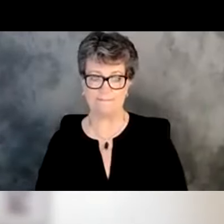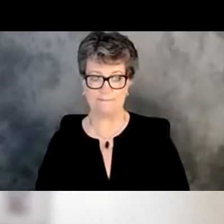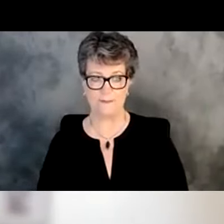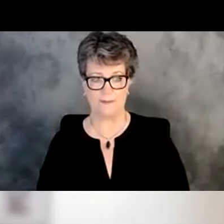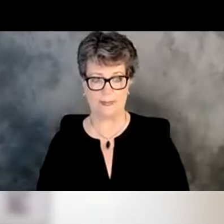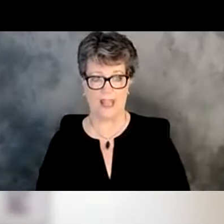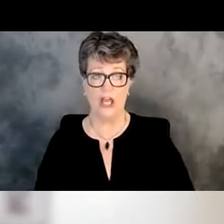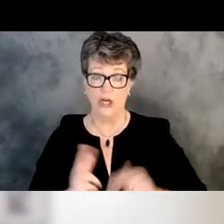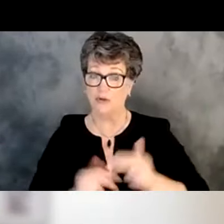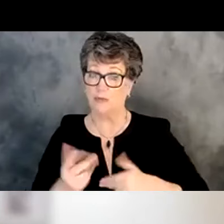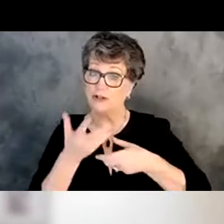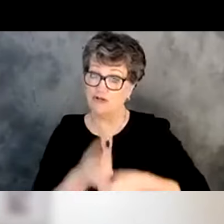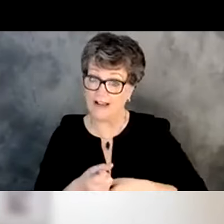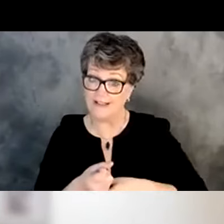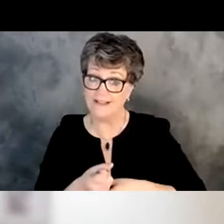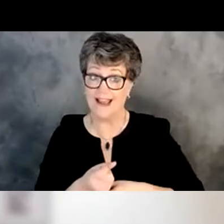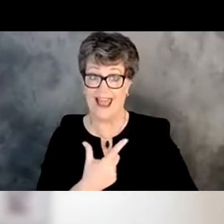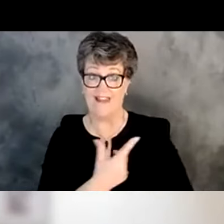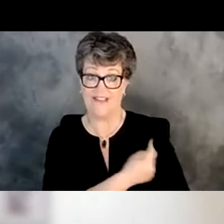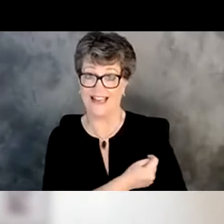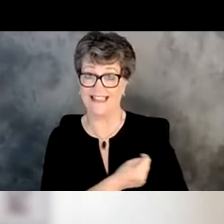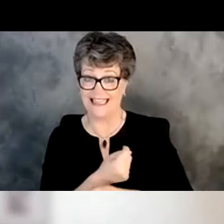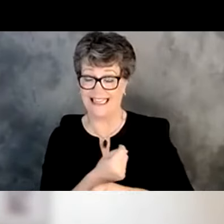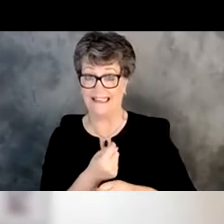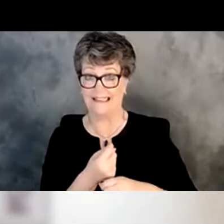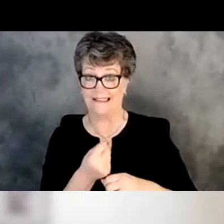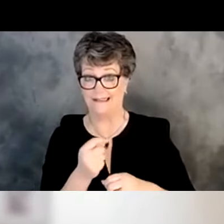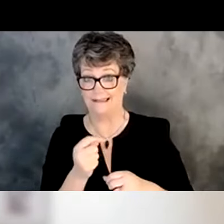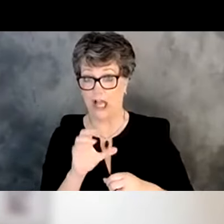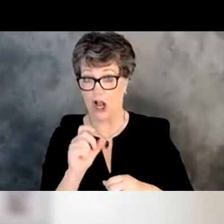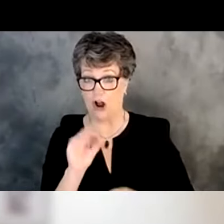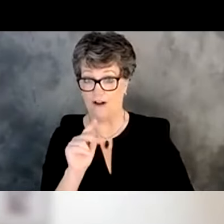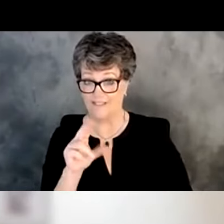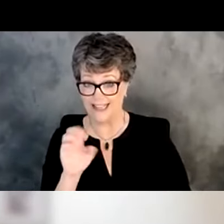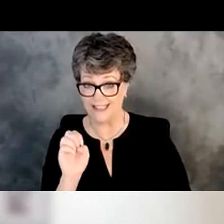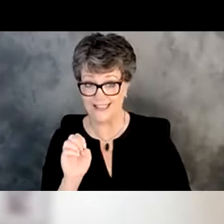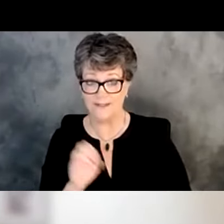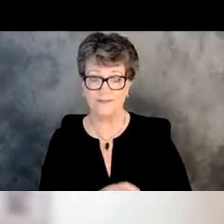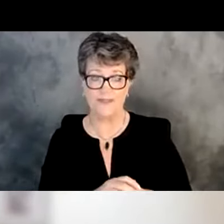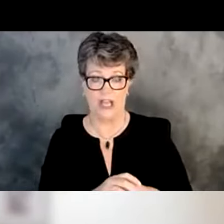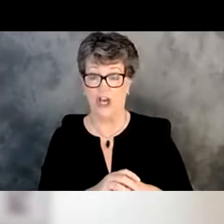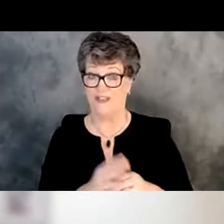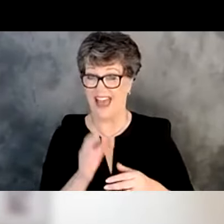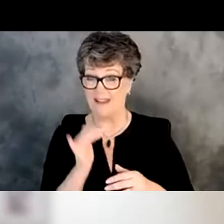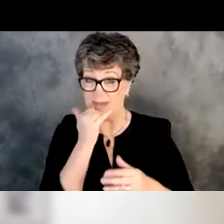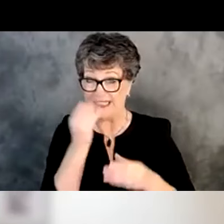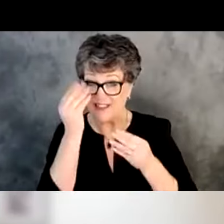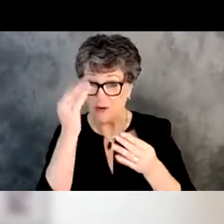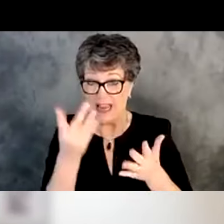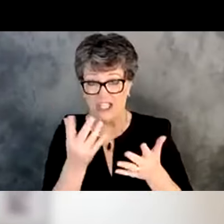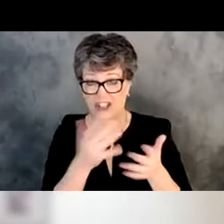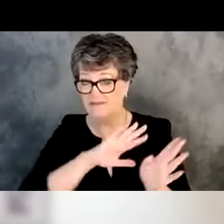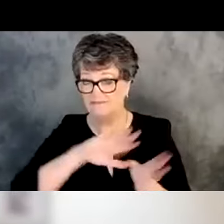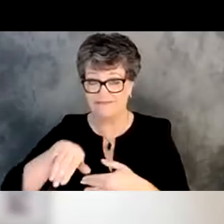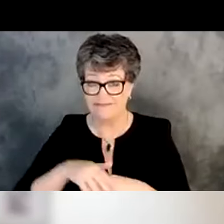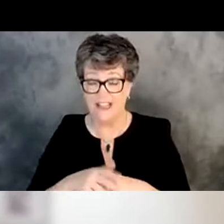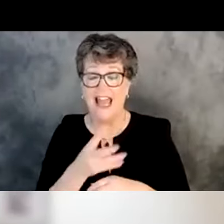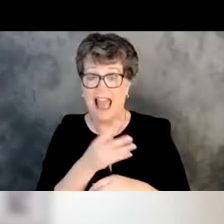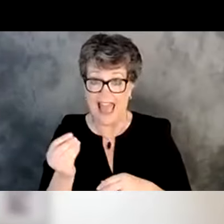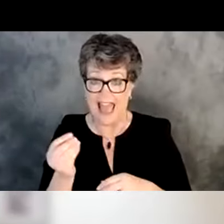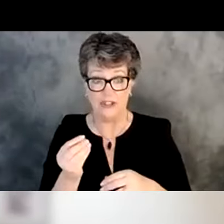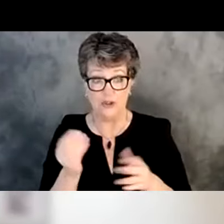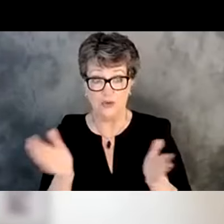To build trust and vaccine confidence, dispel vaccine misinformation, and encourage